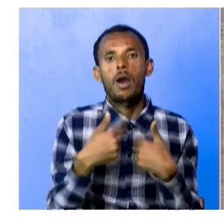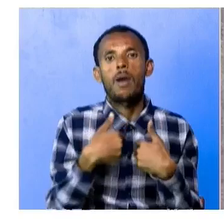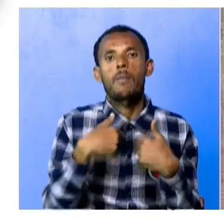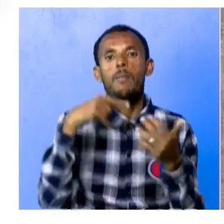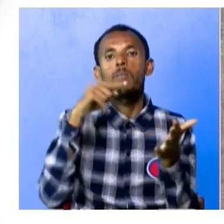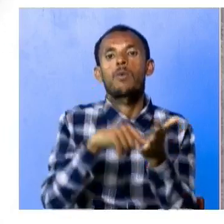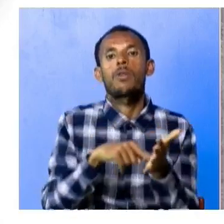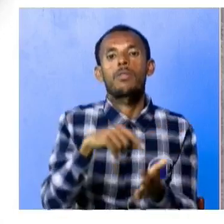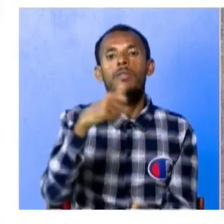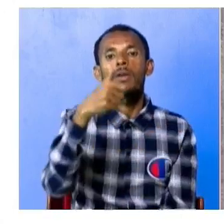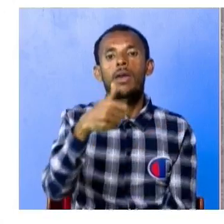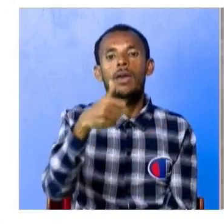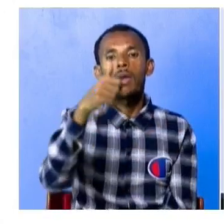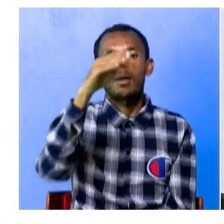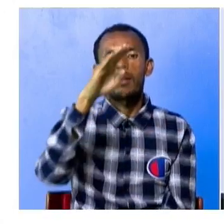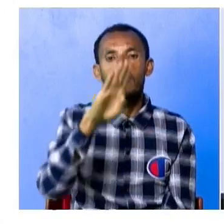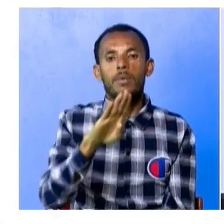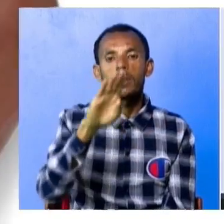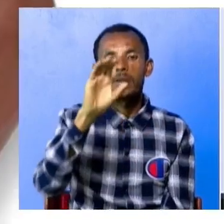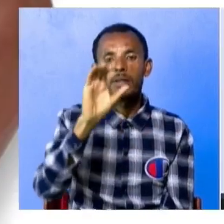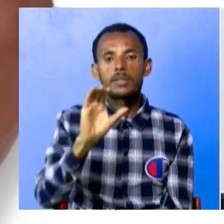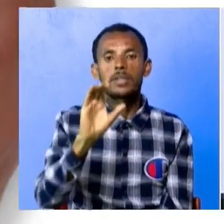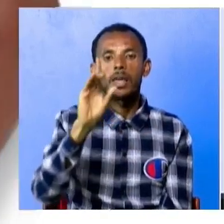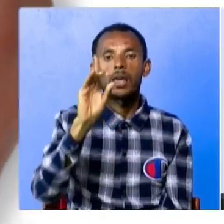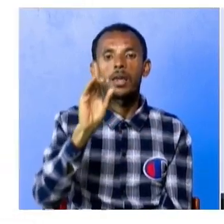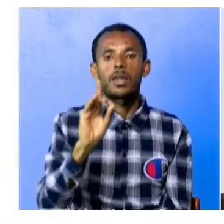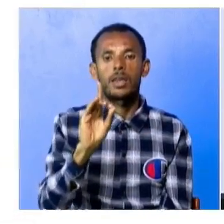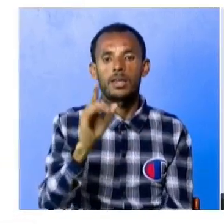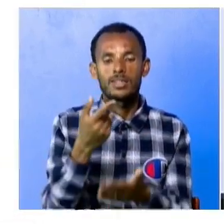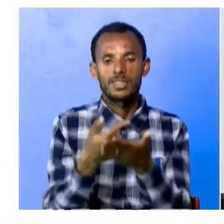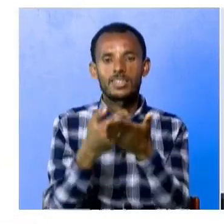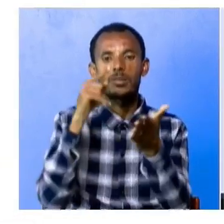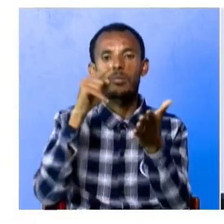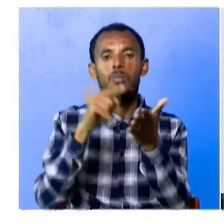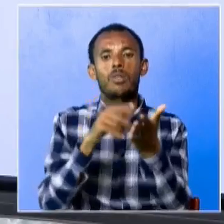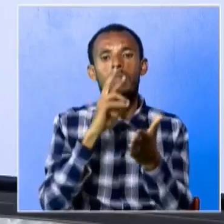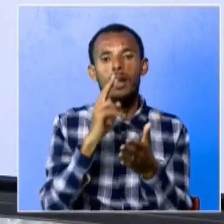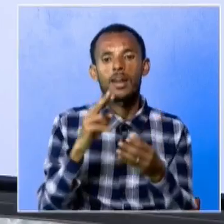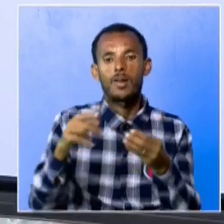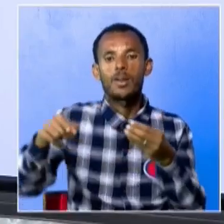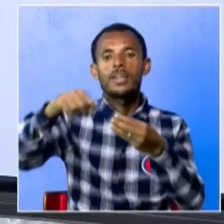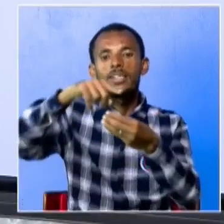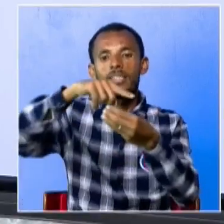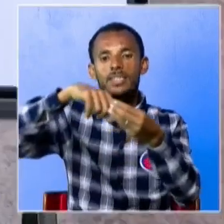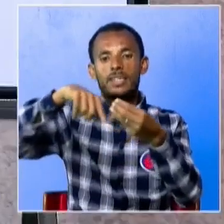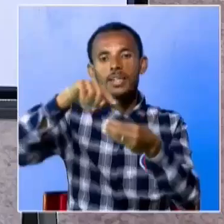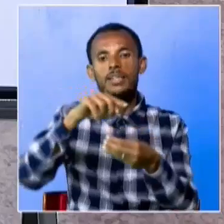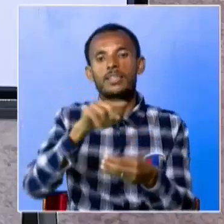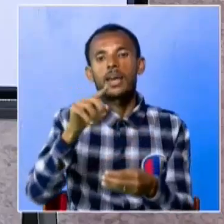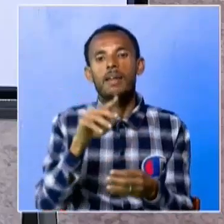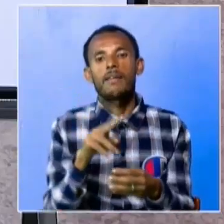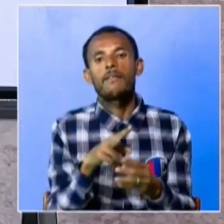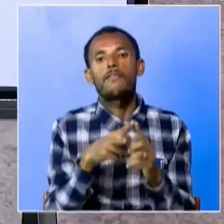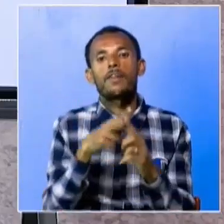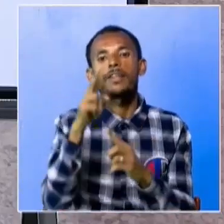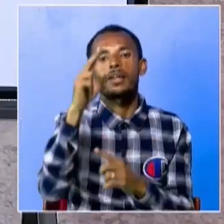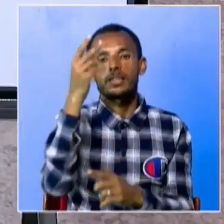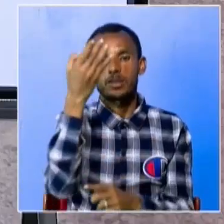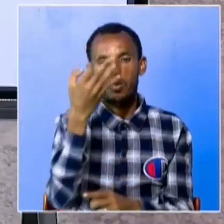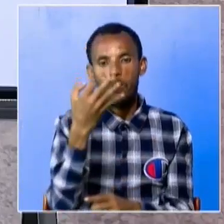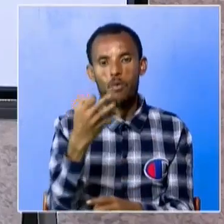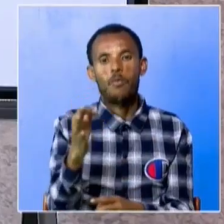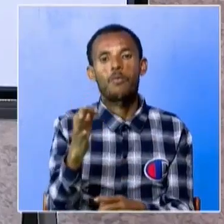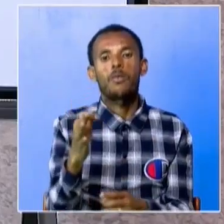A, B, C, D, assume these points are on a circle and they are the vertices of